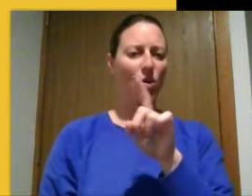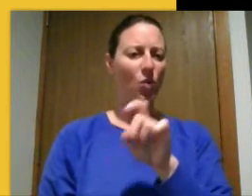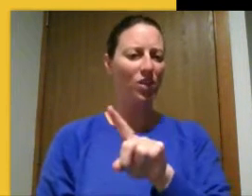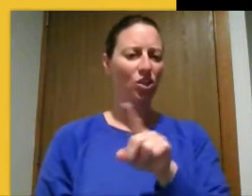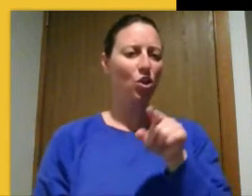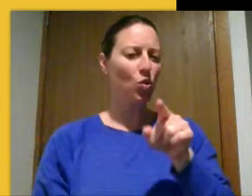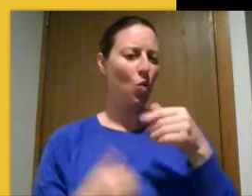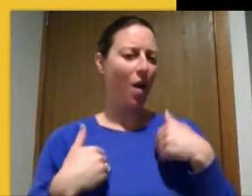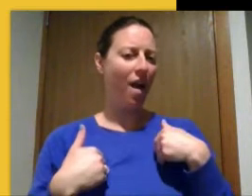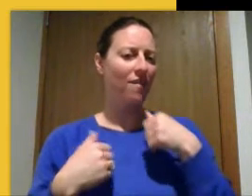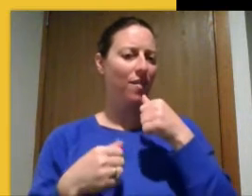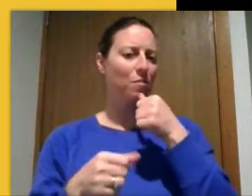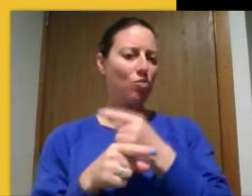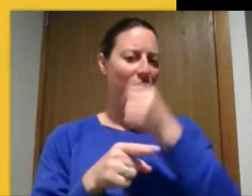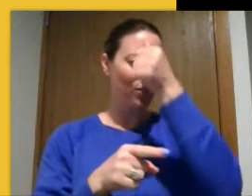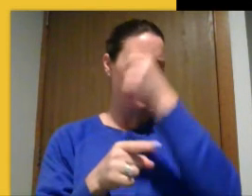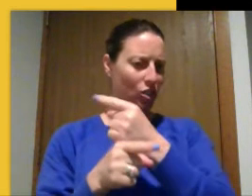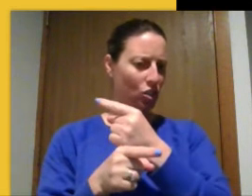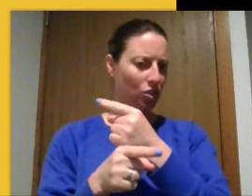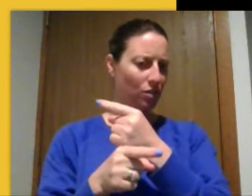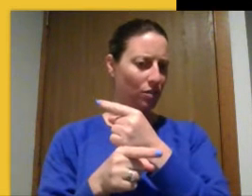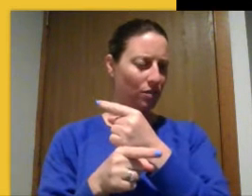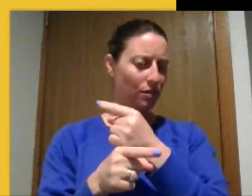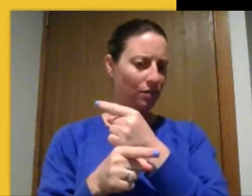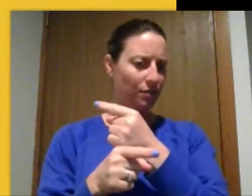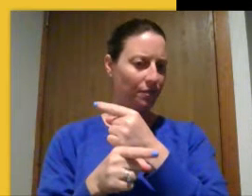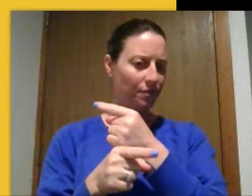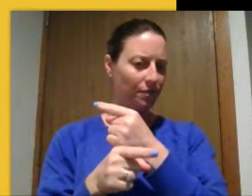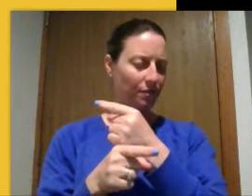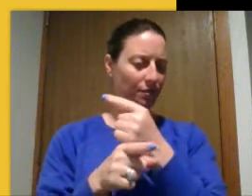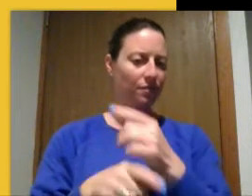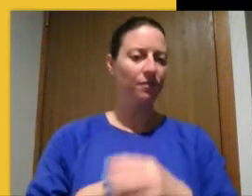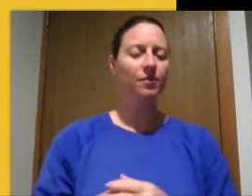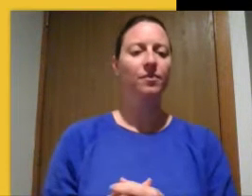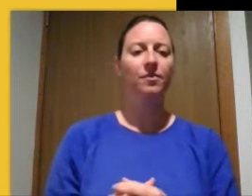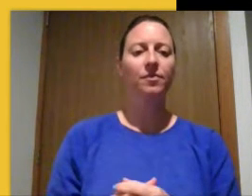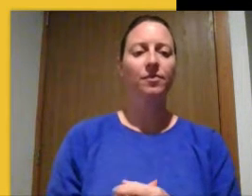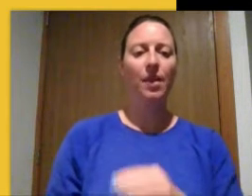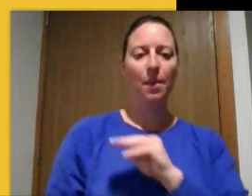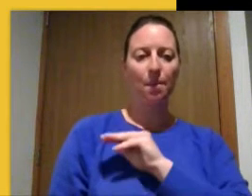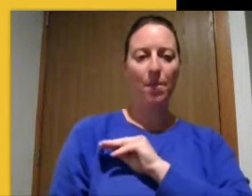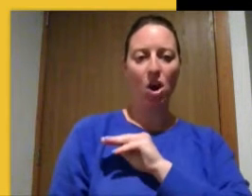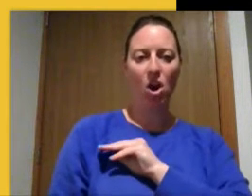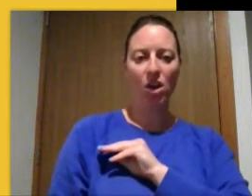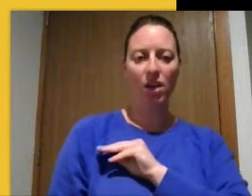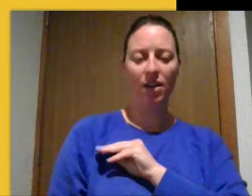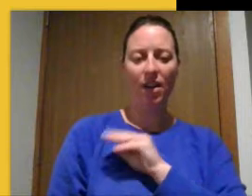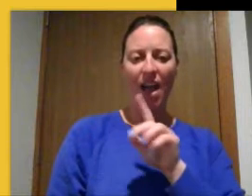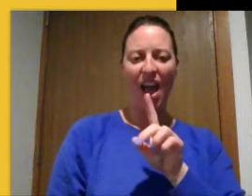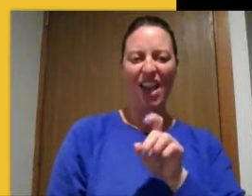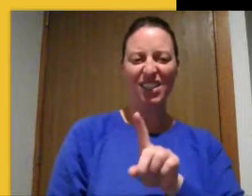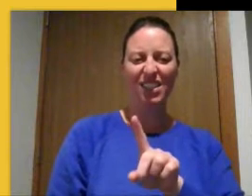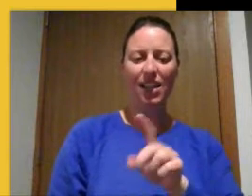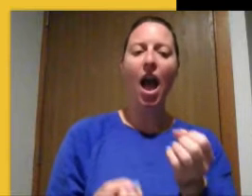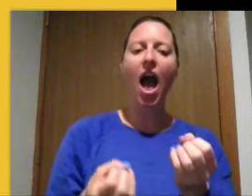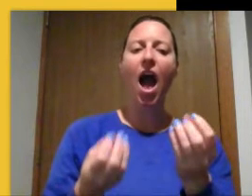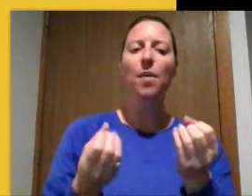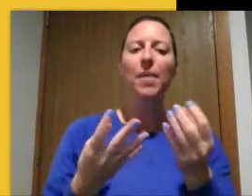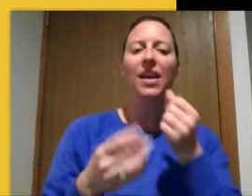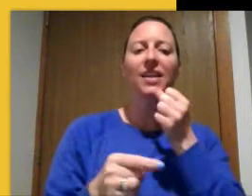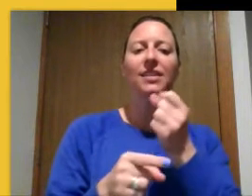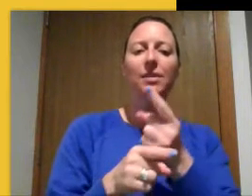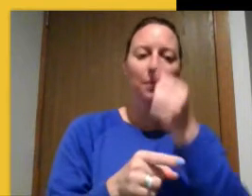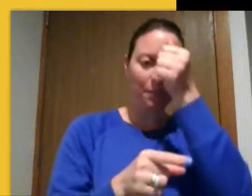any siblings? Is this a statistical question? Mark says, how many siblings do you